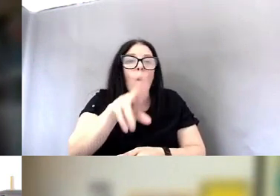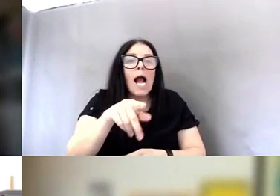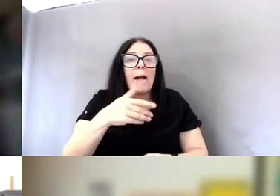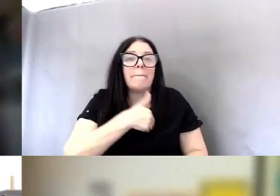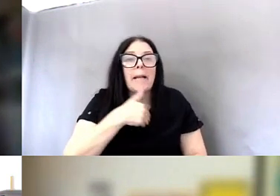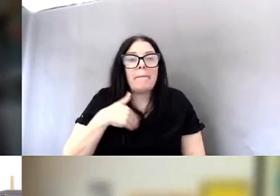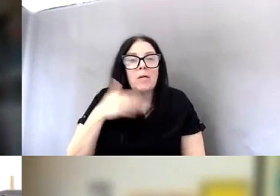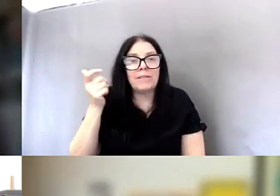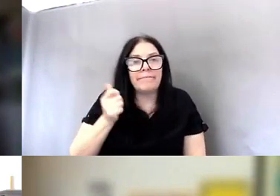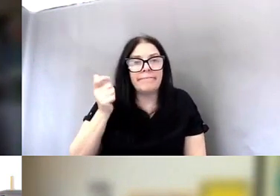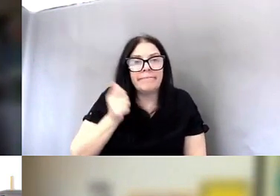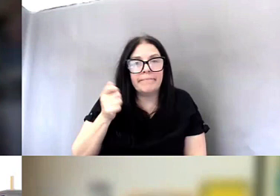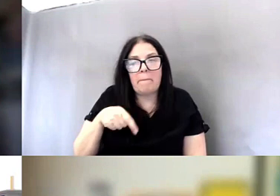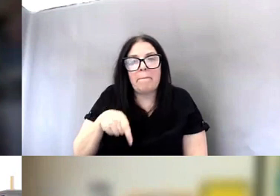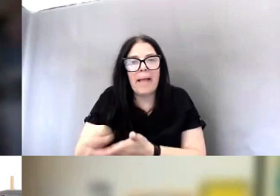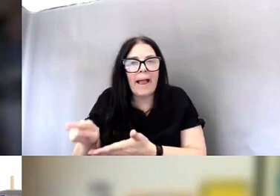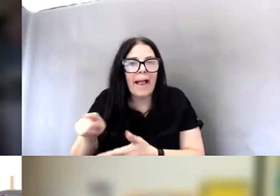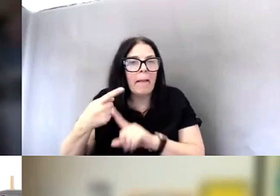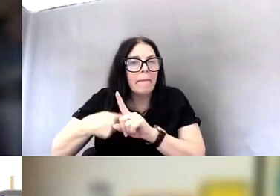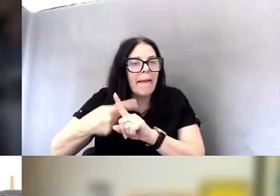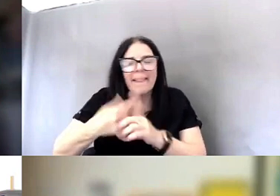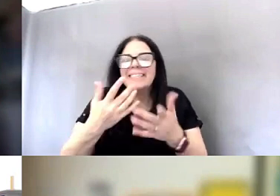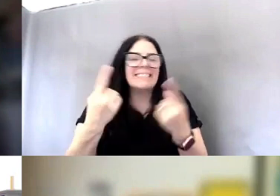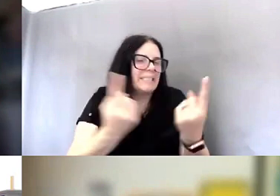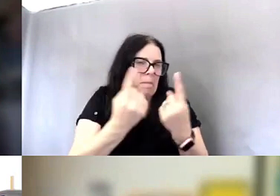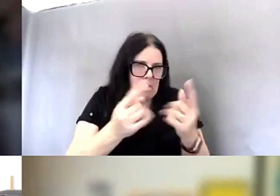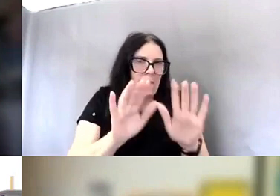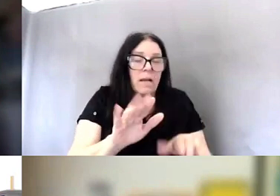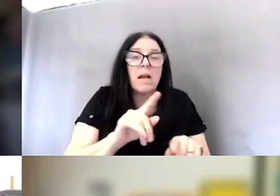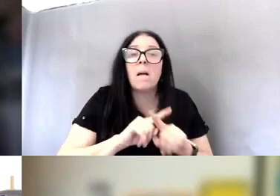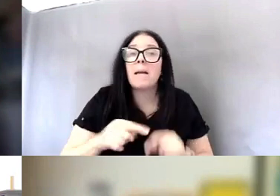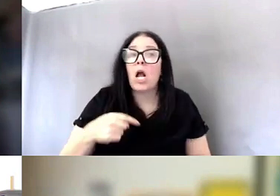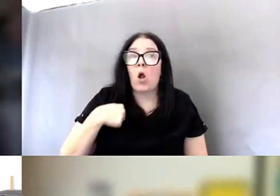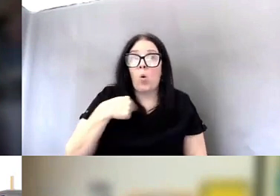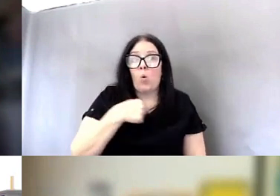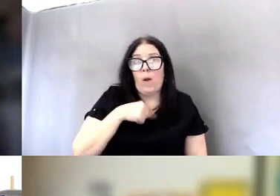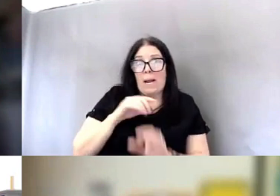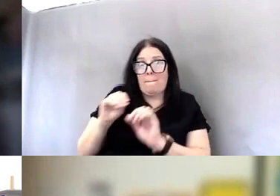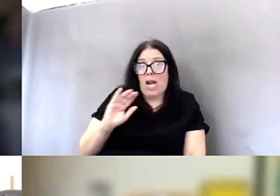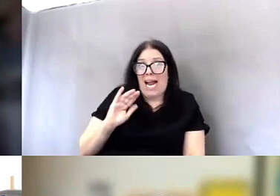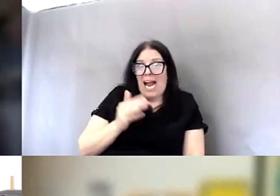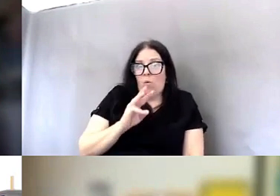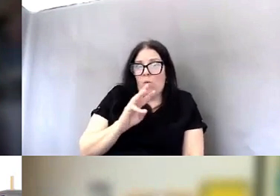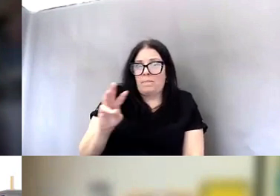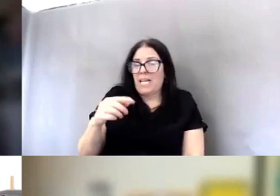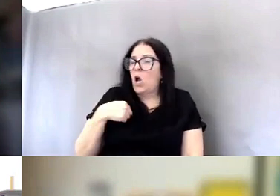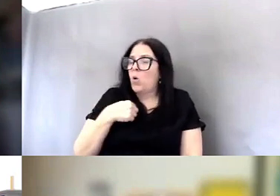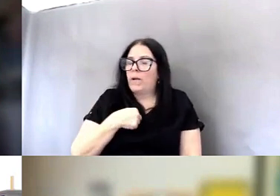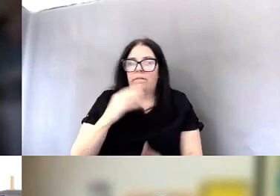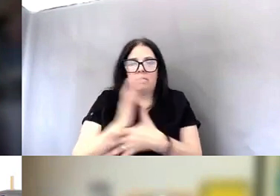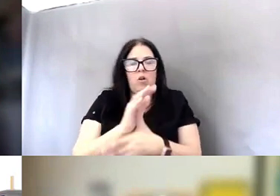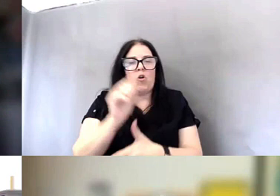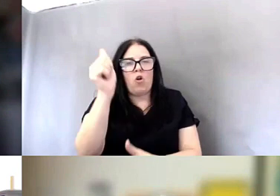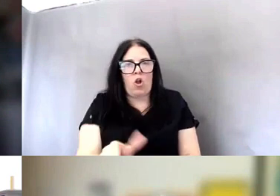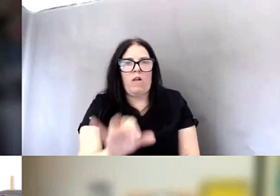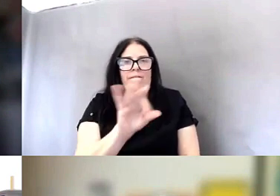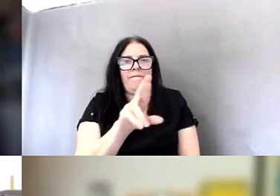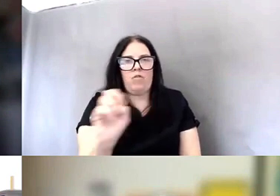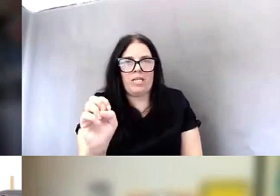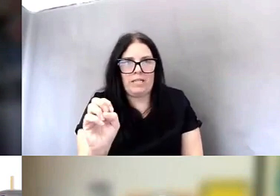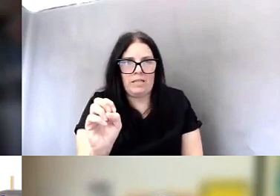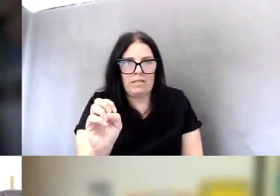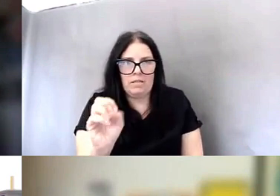as much as possible, the main criteria was free. And then an additional